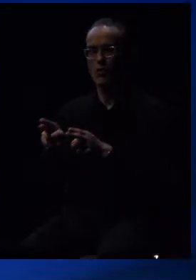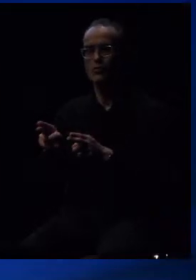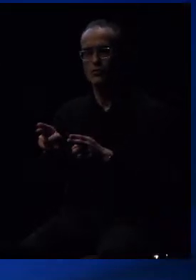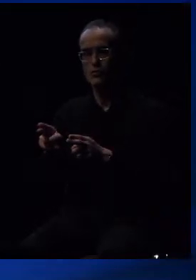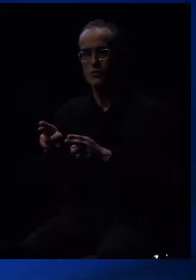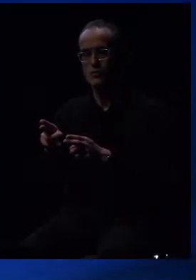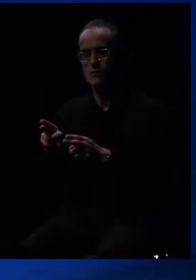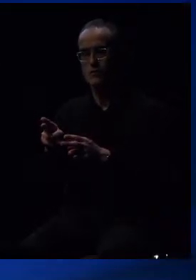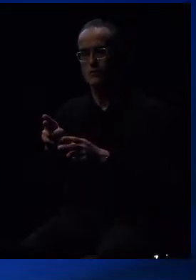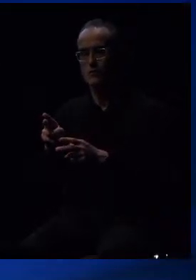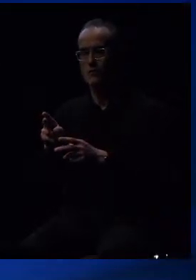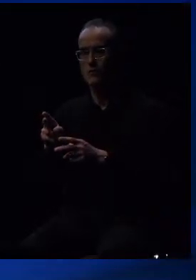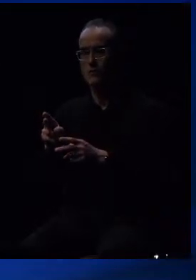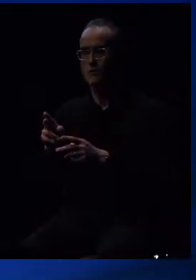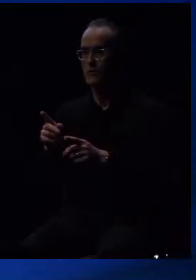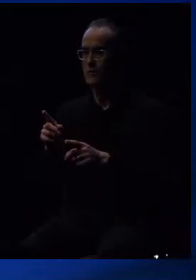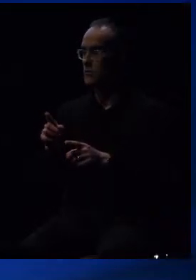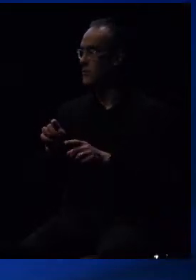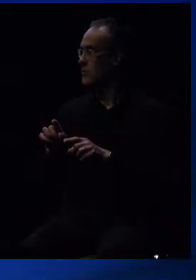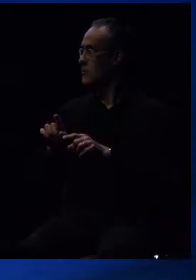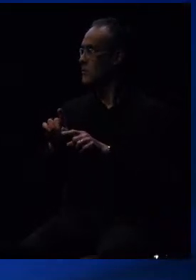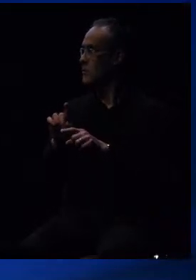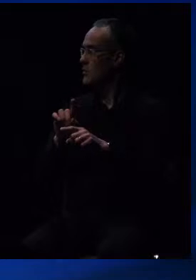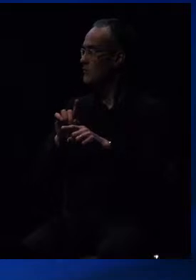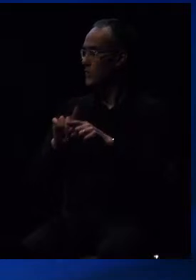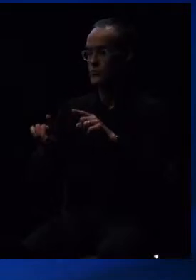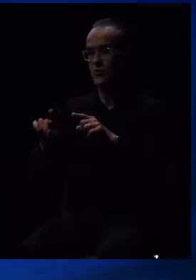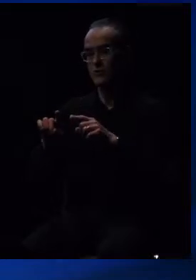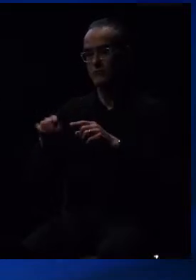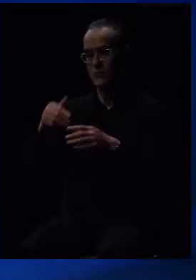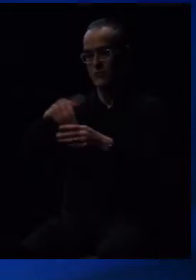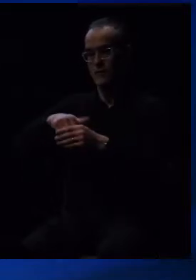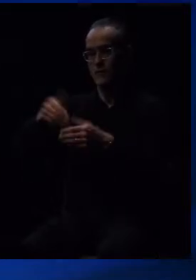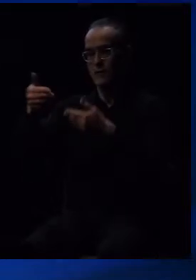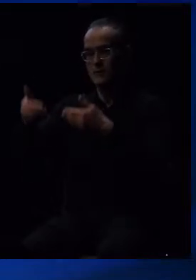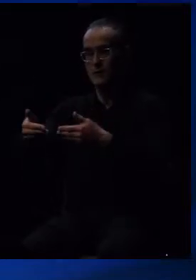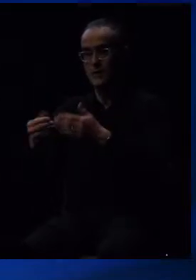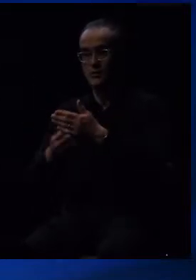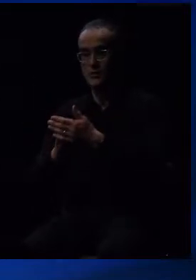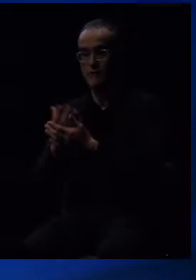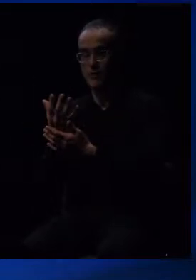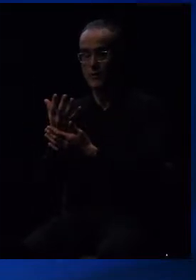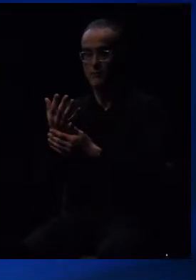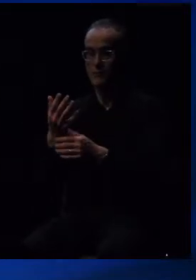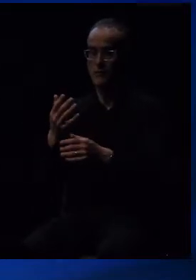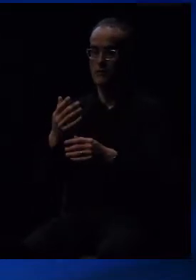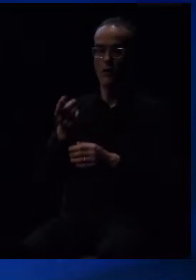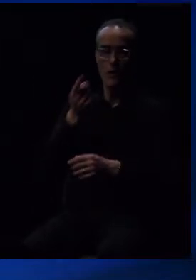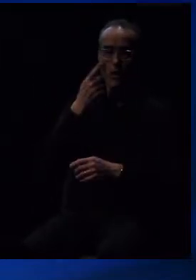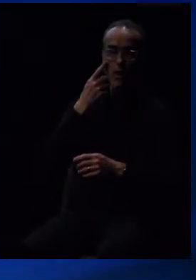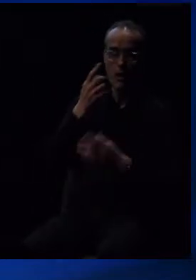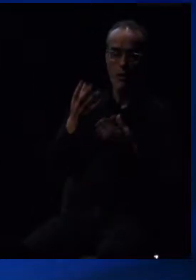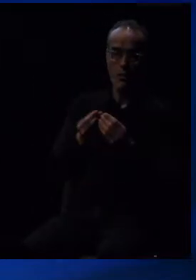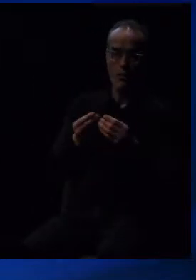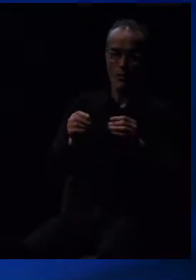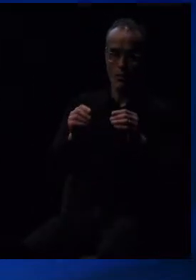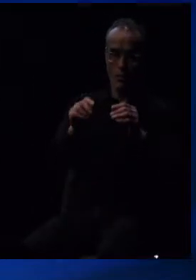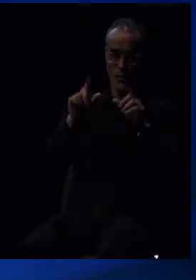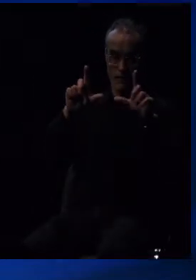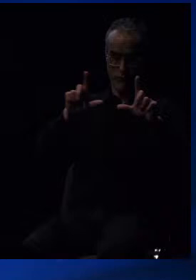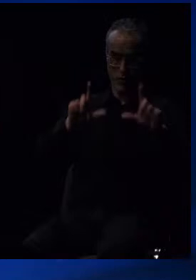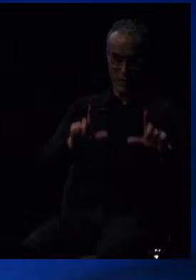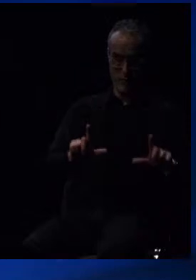tried just during the look development stage, when I just experimented with those frames. I was trying to make sure that